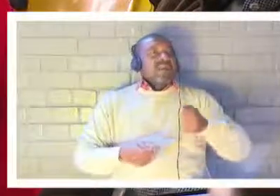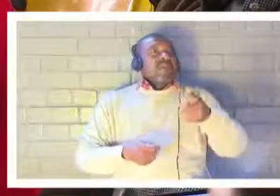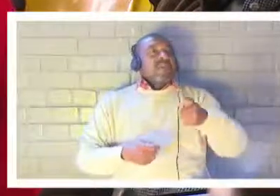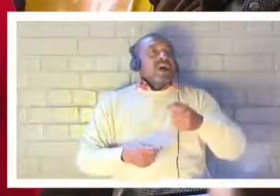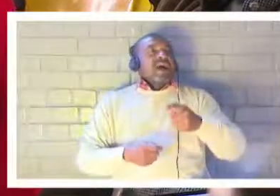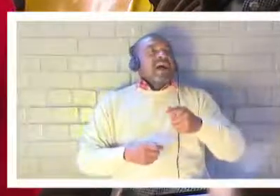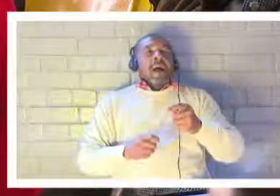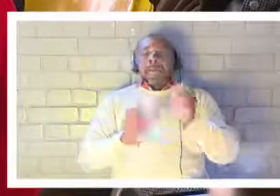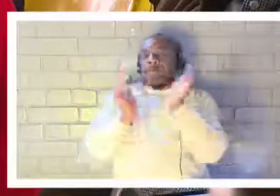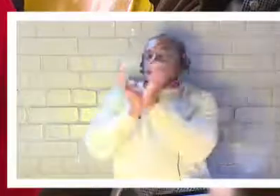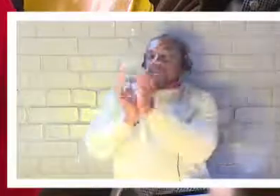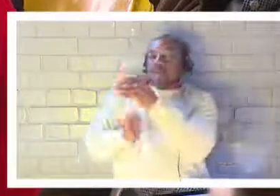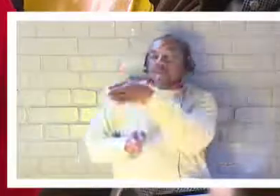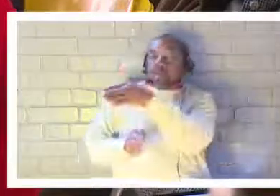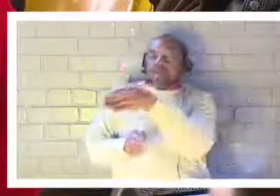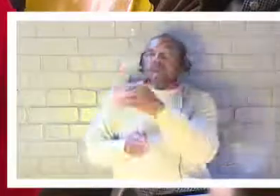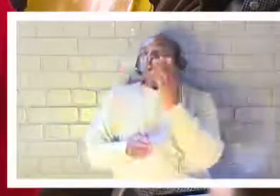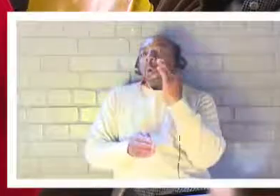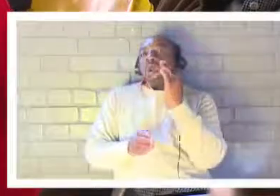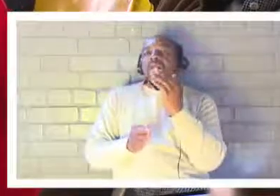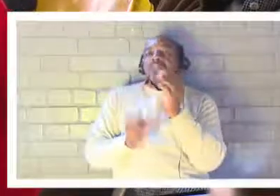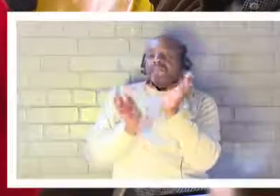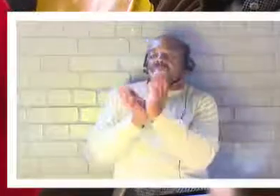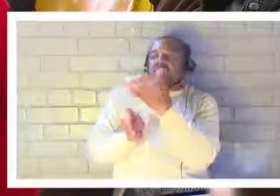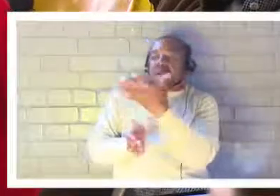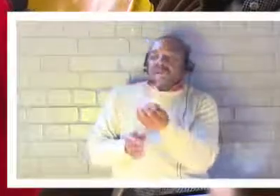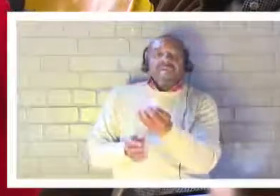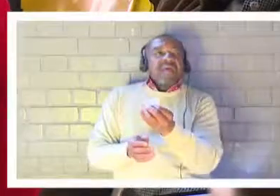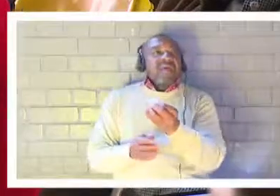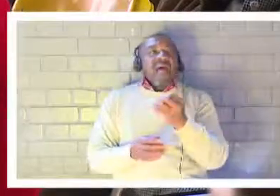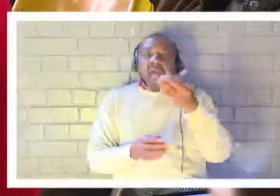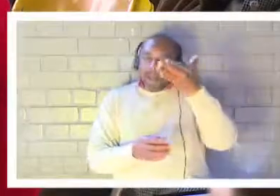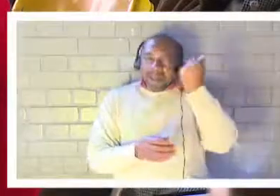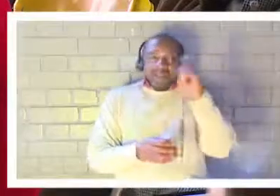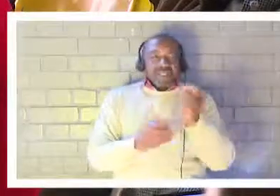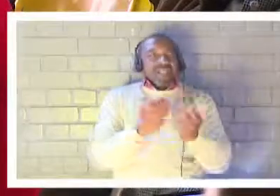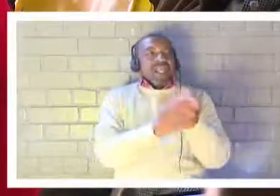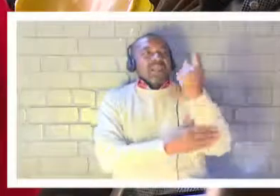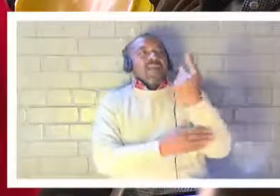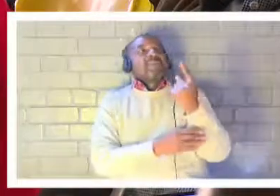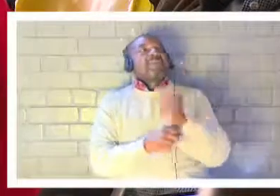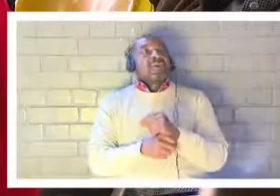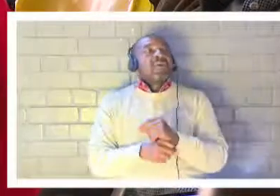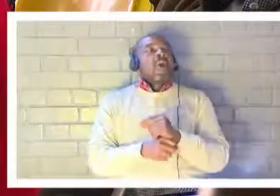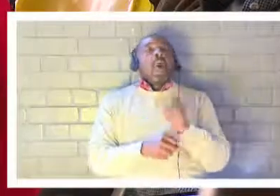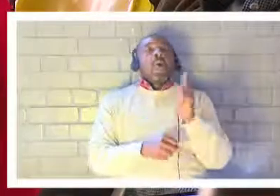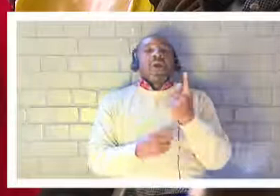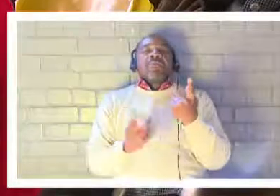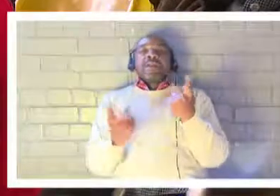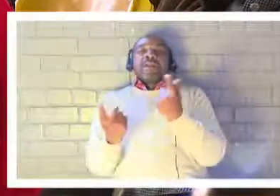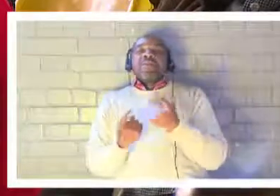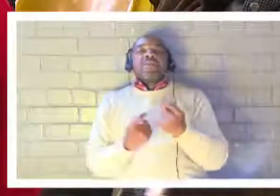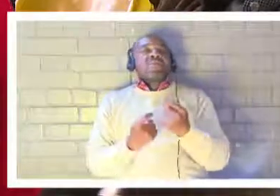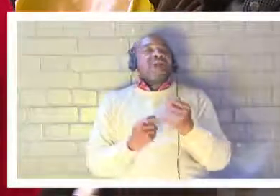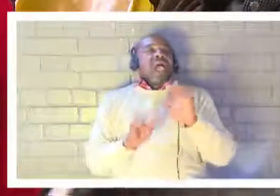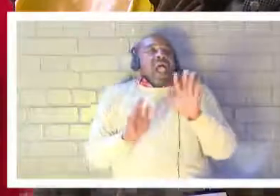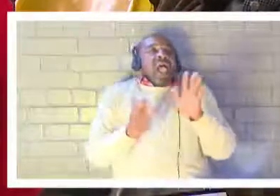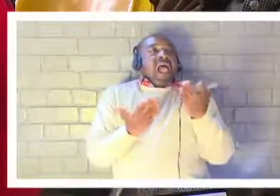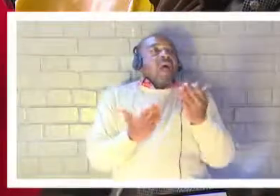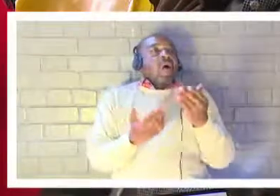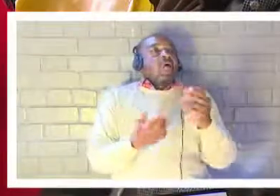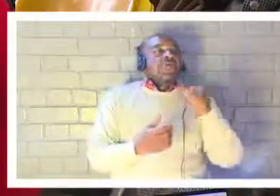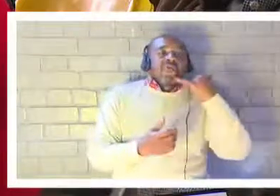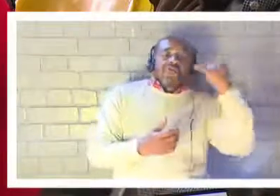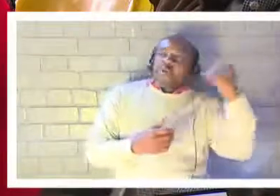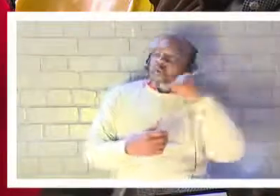have site meetings. When they have site meetings, they do not know what to do as well. All they need, they know is how to call